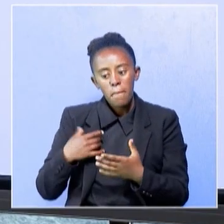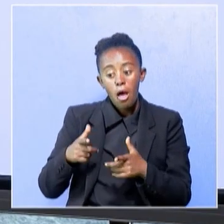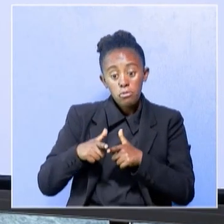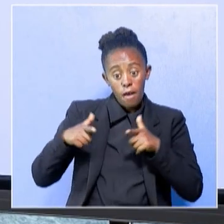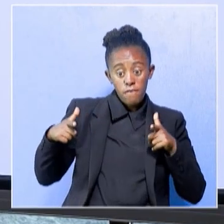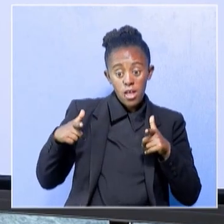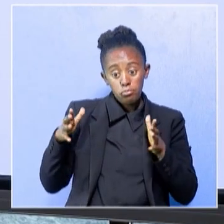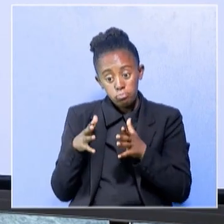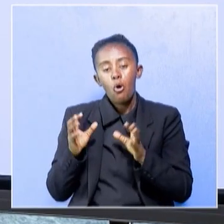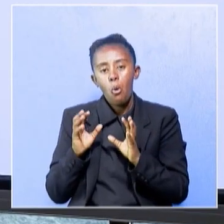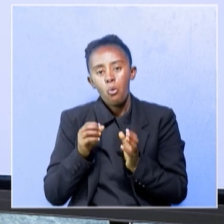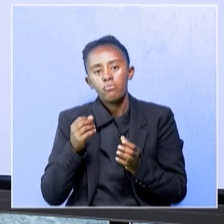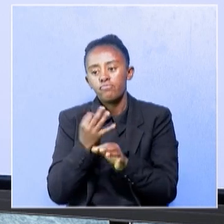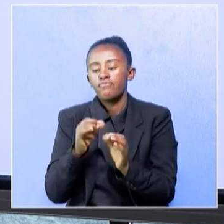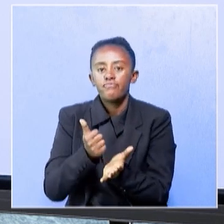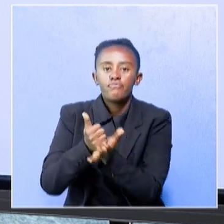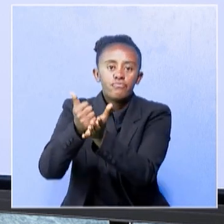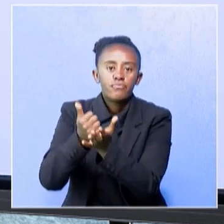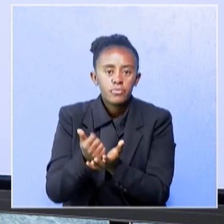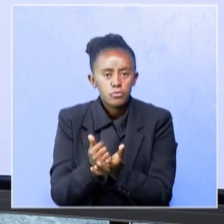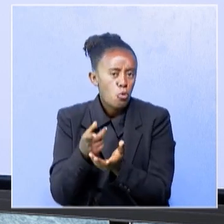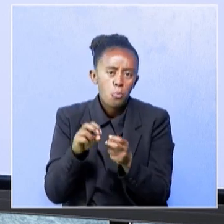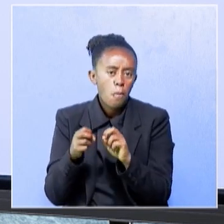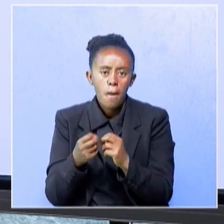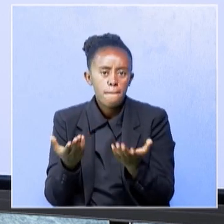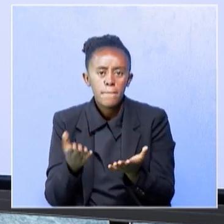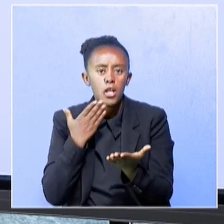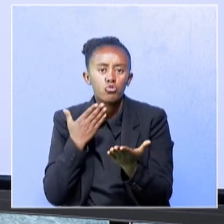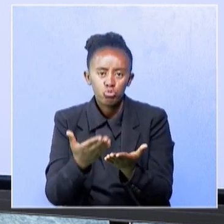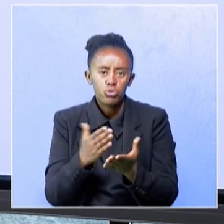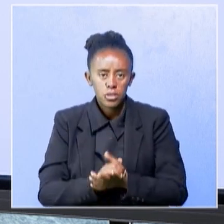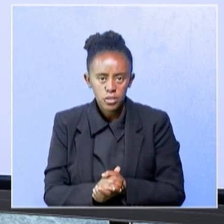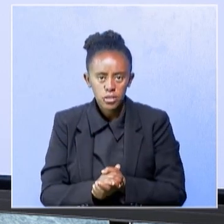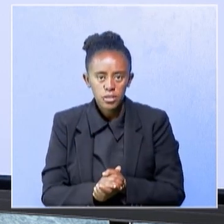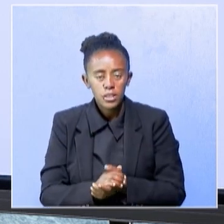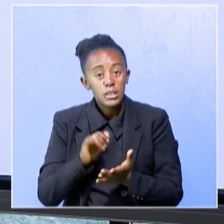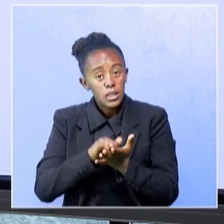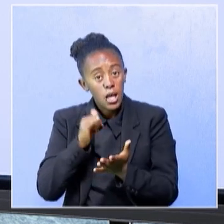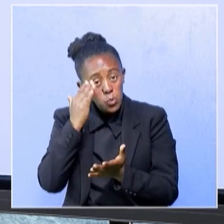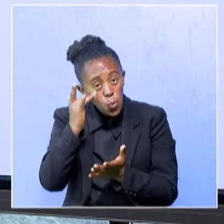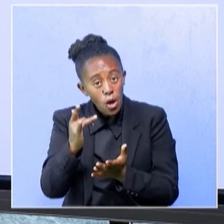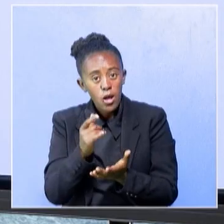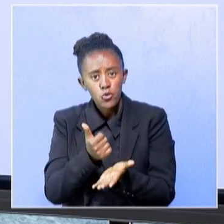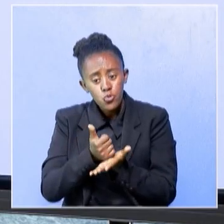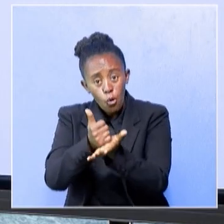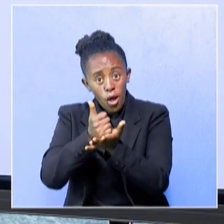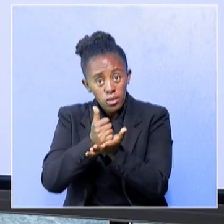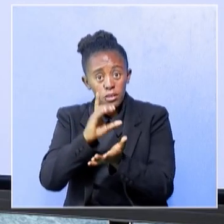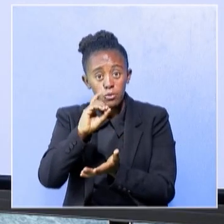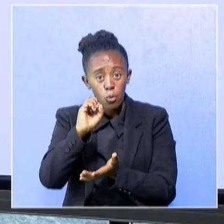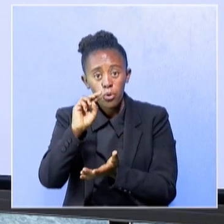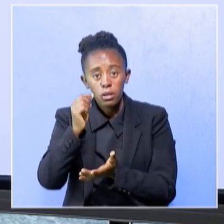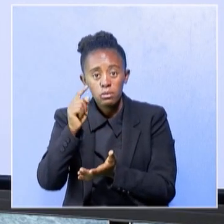you should go and donate to them. It's no problem. That's good. That's why, because donating is very